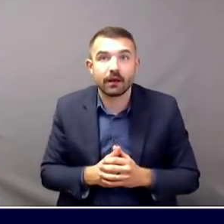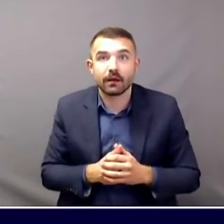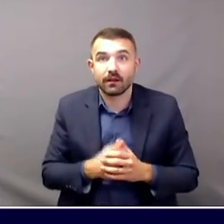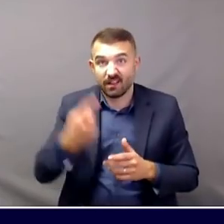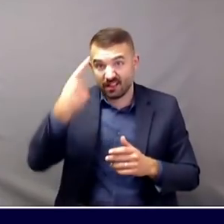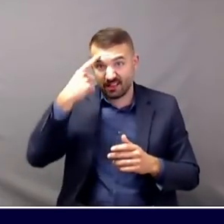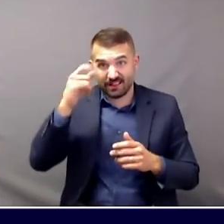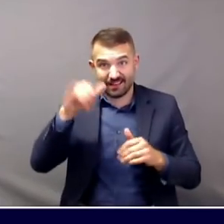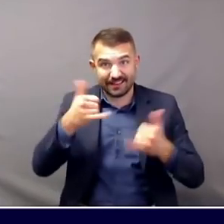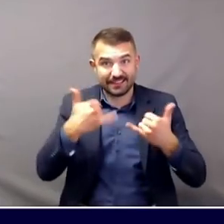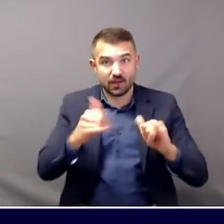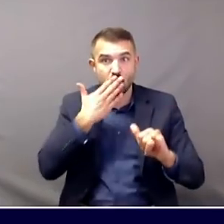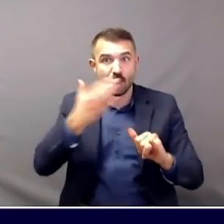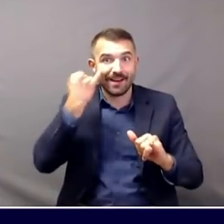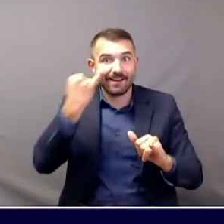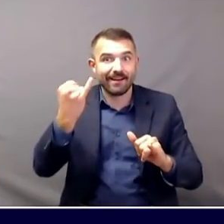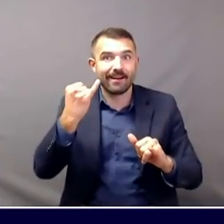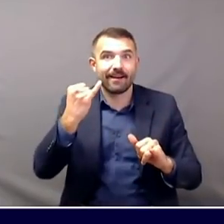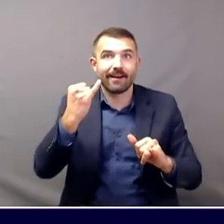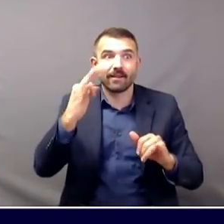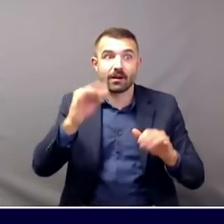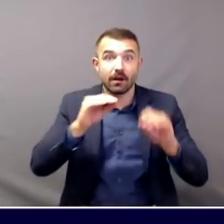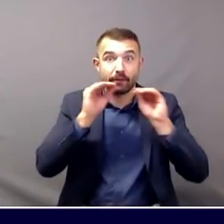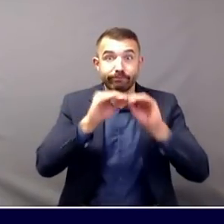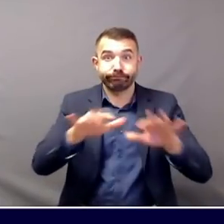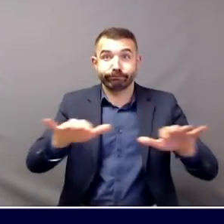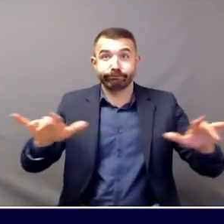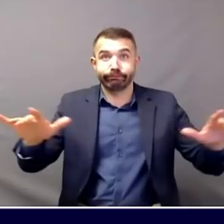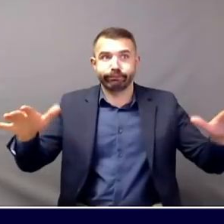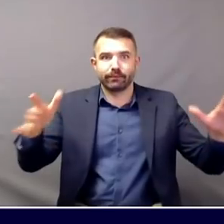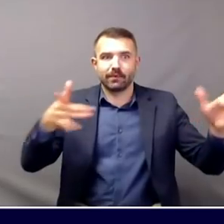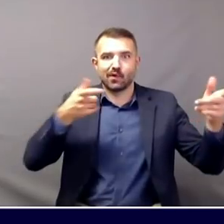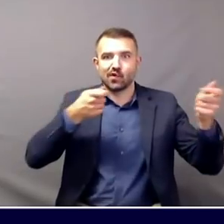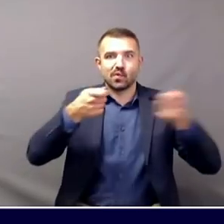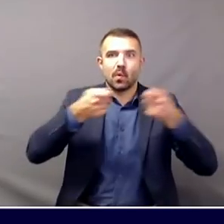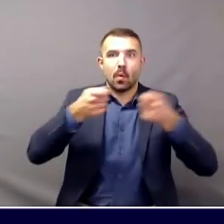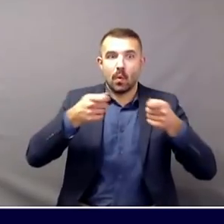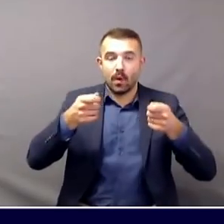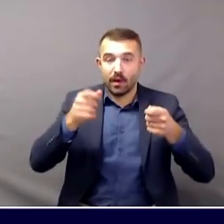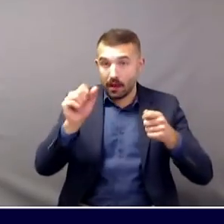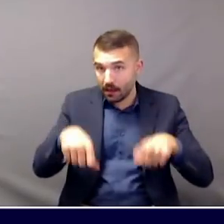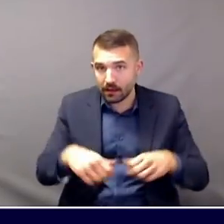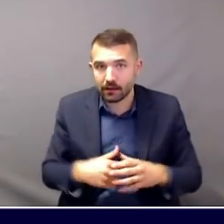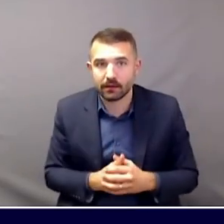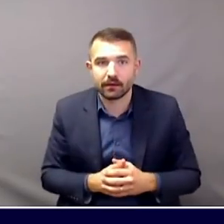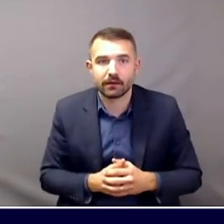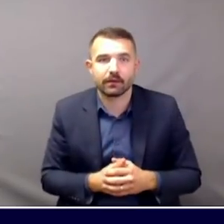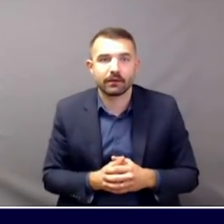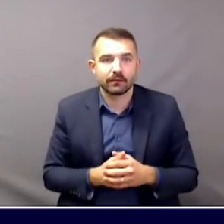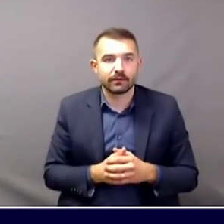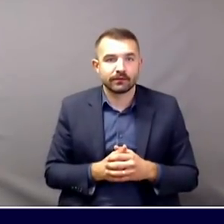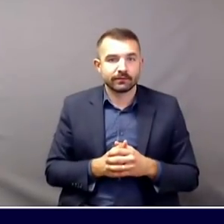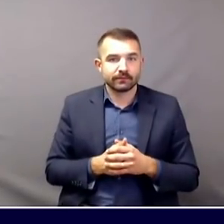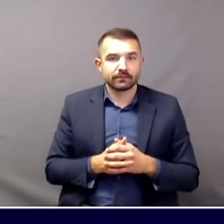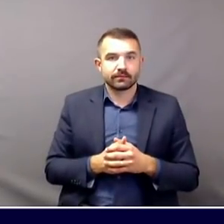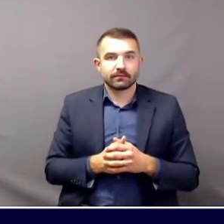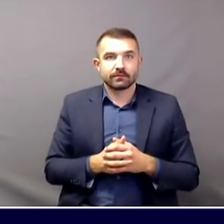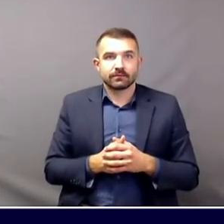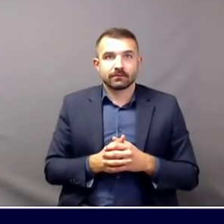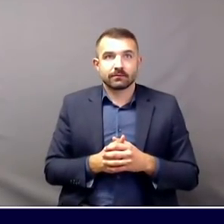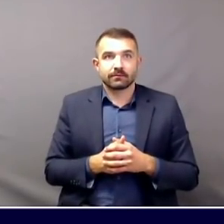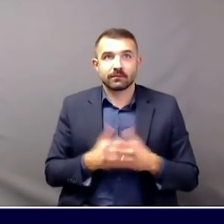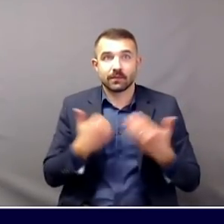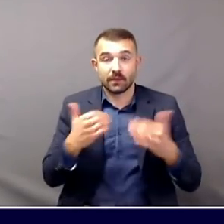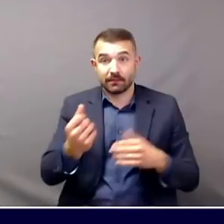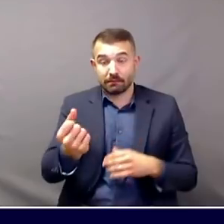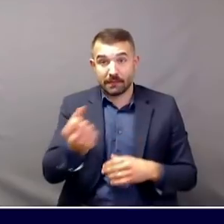your latter question is a very important one that I'll get to. Let me first provide what the numbers are. The 200 number, I just want